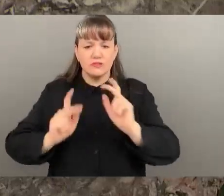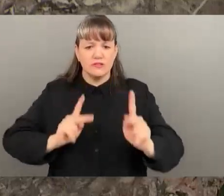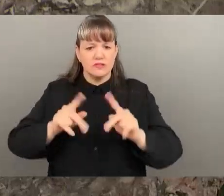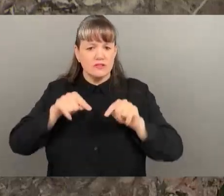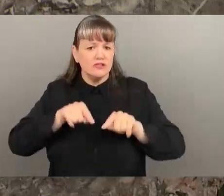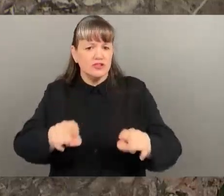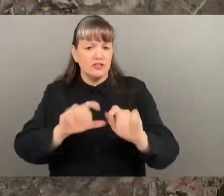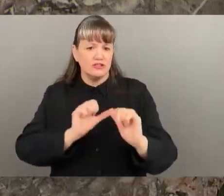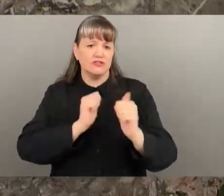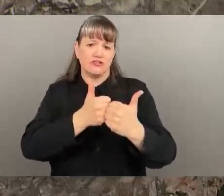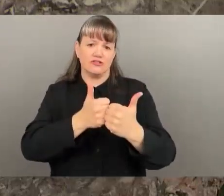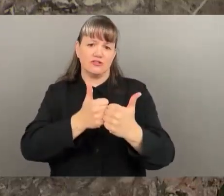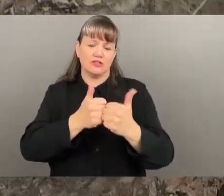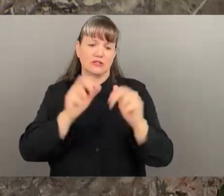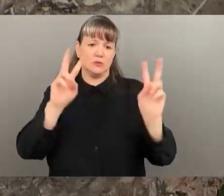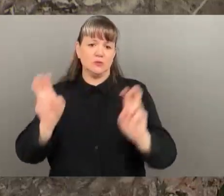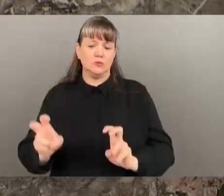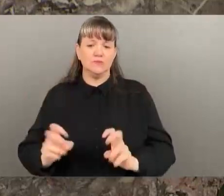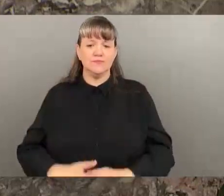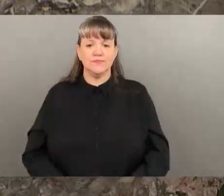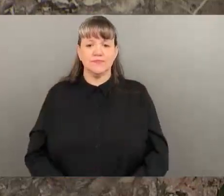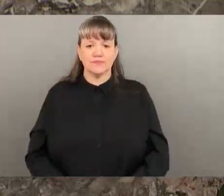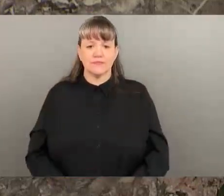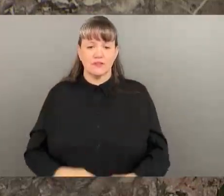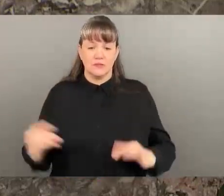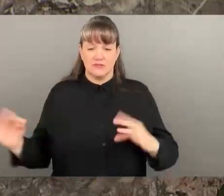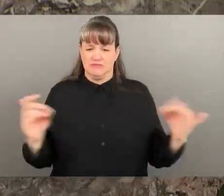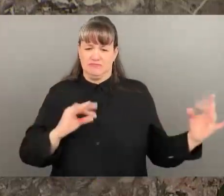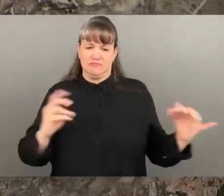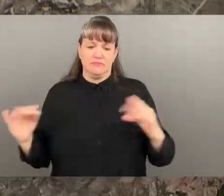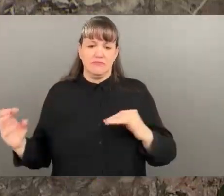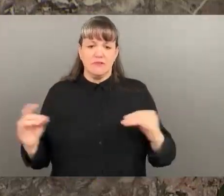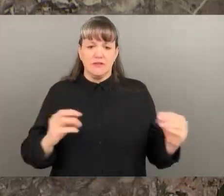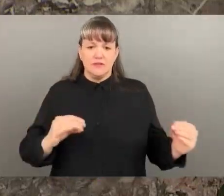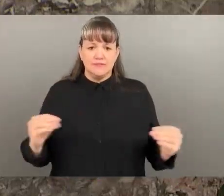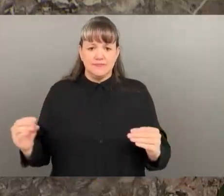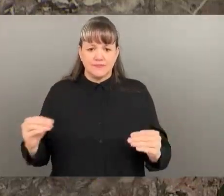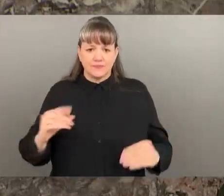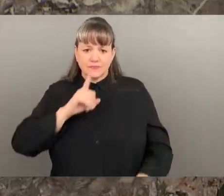Members. Mr. Speaker. Shh. Members.